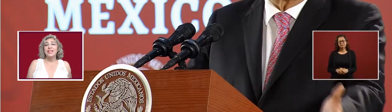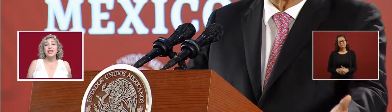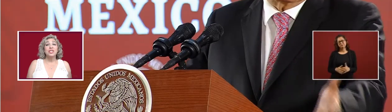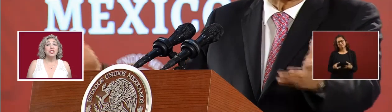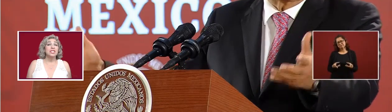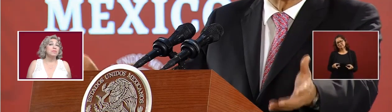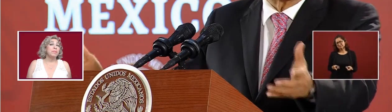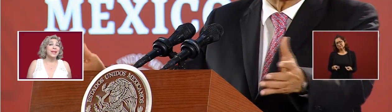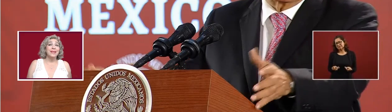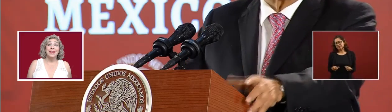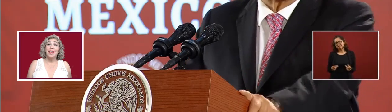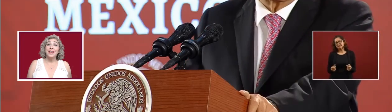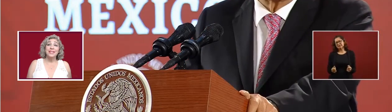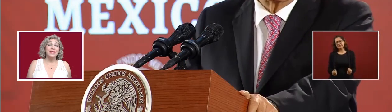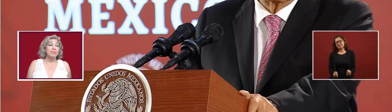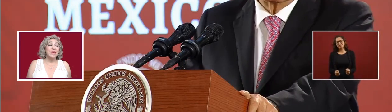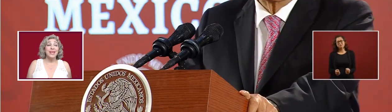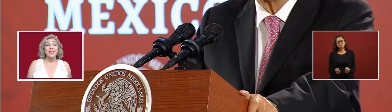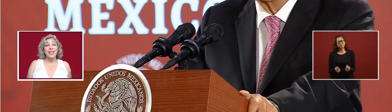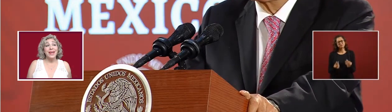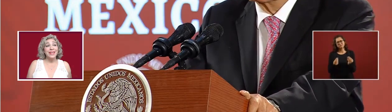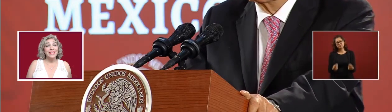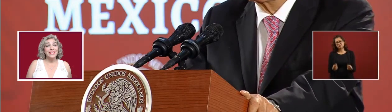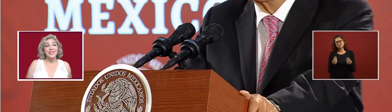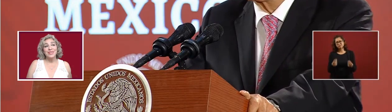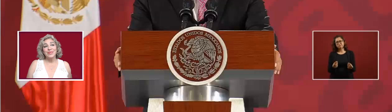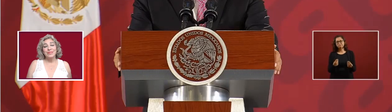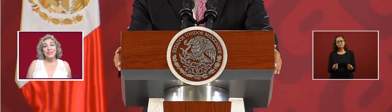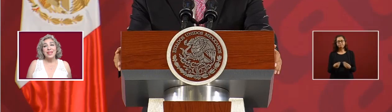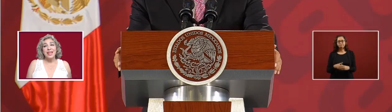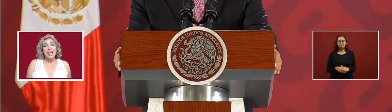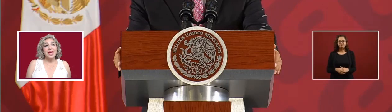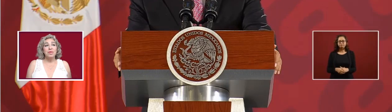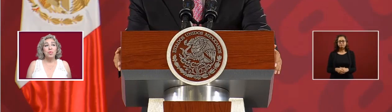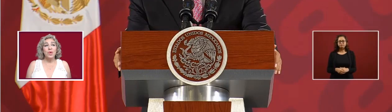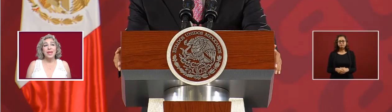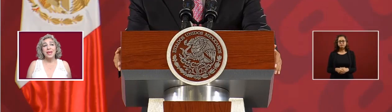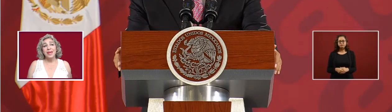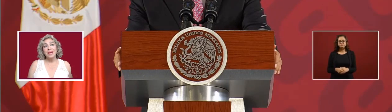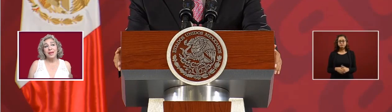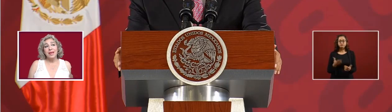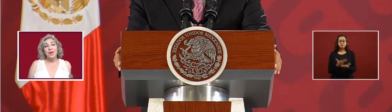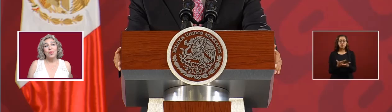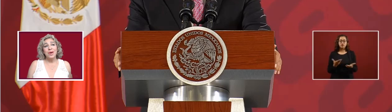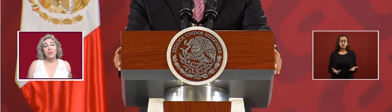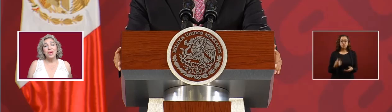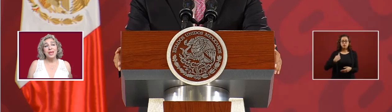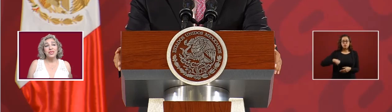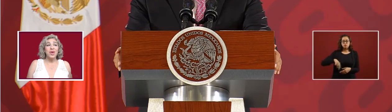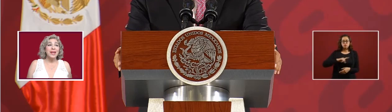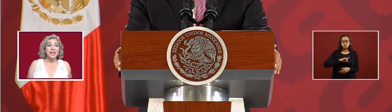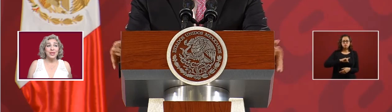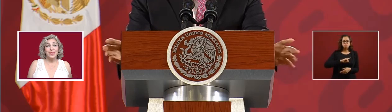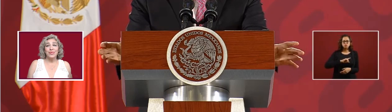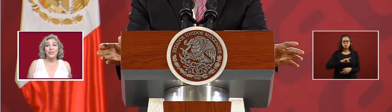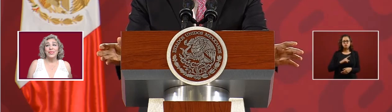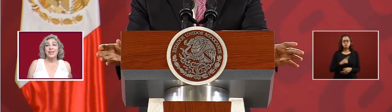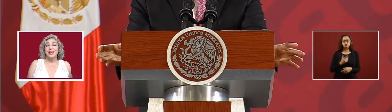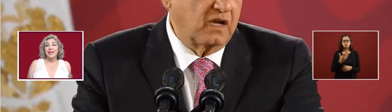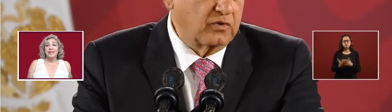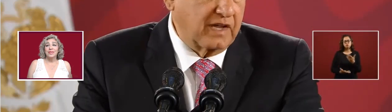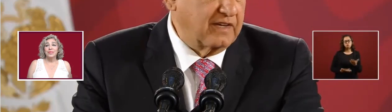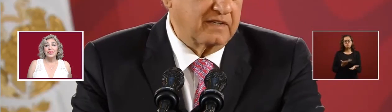they used to spend lots of money on that, and we, what we try to do,